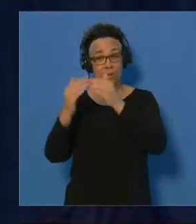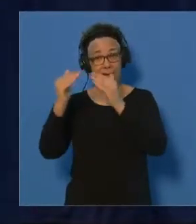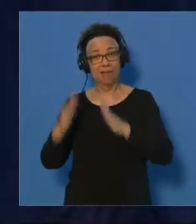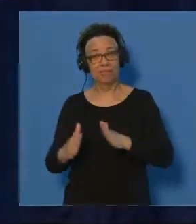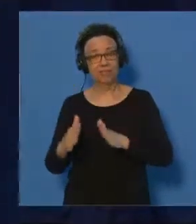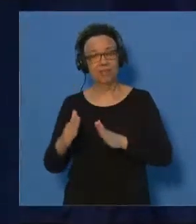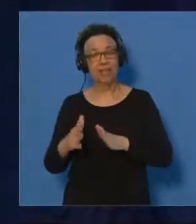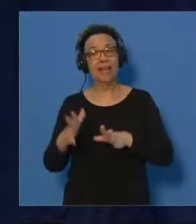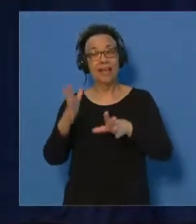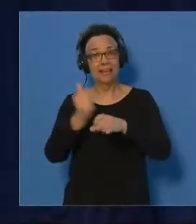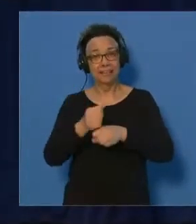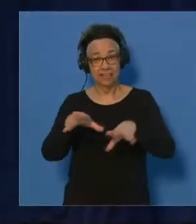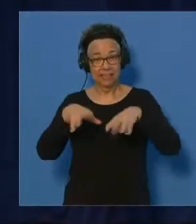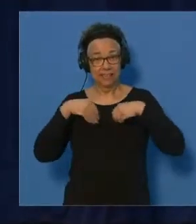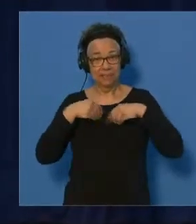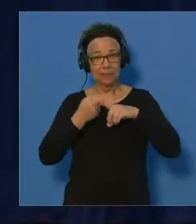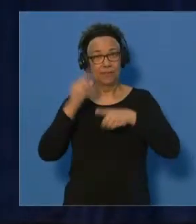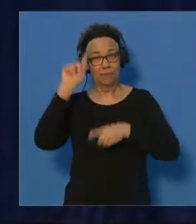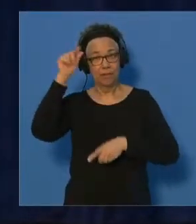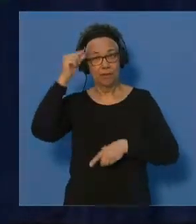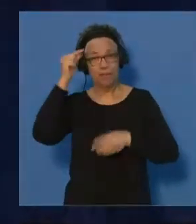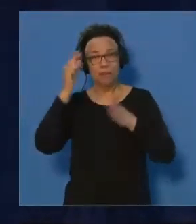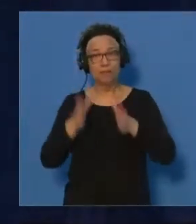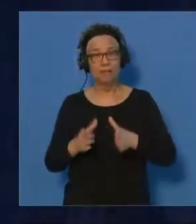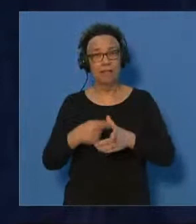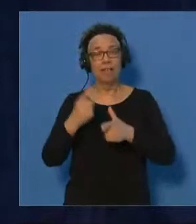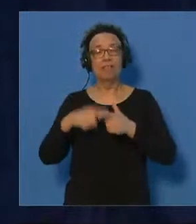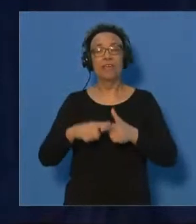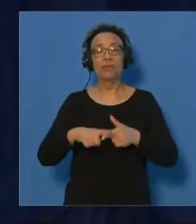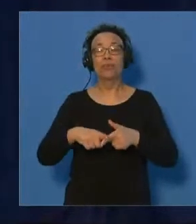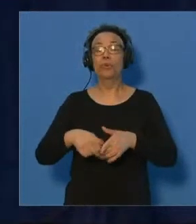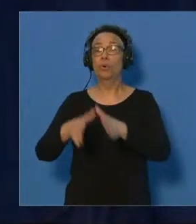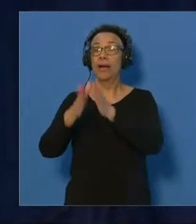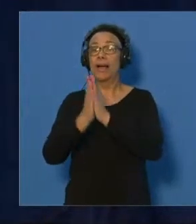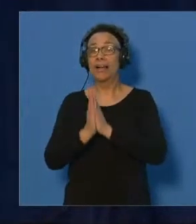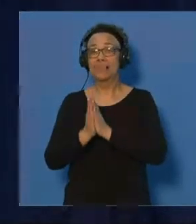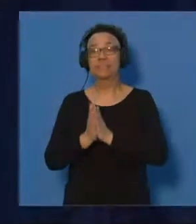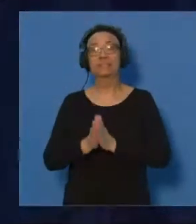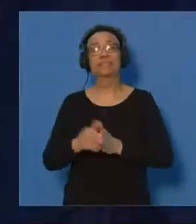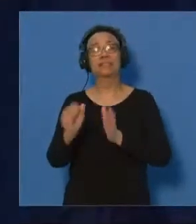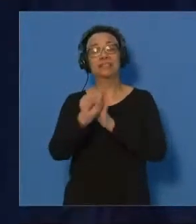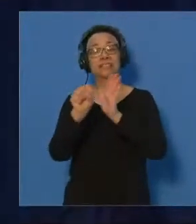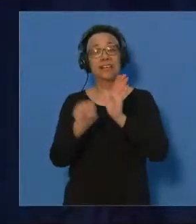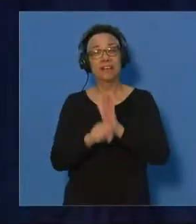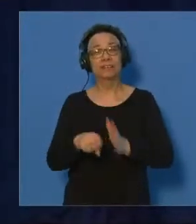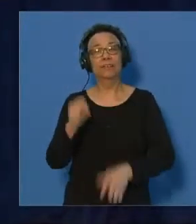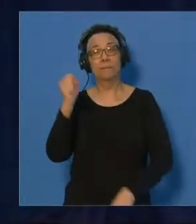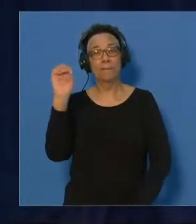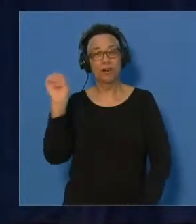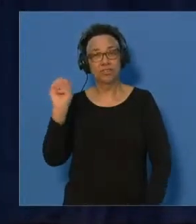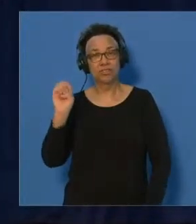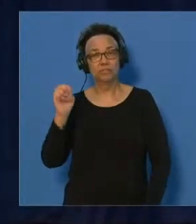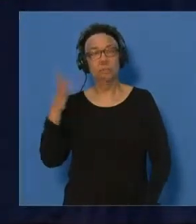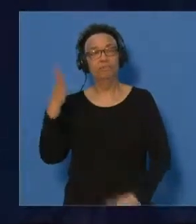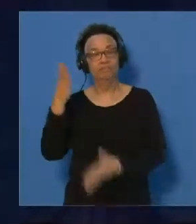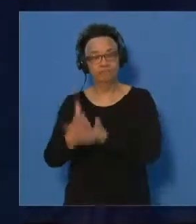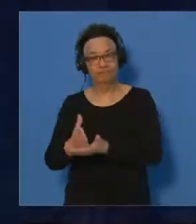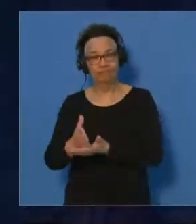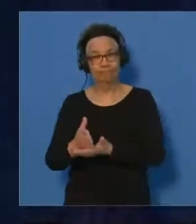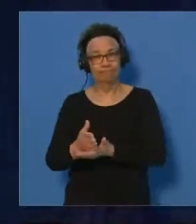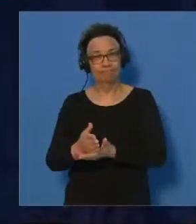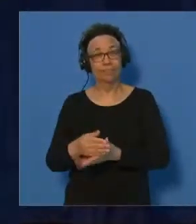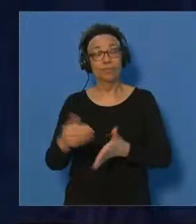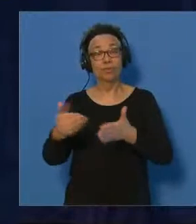assent from the governor, the cabinet will act for the state of emergency to be revoked, as the new laws will give the government the